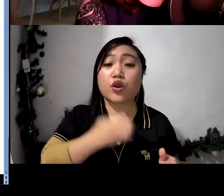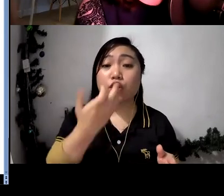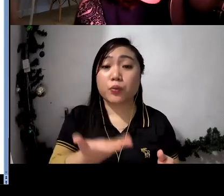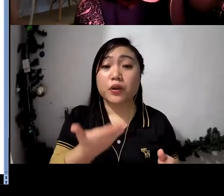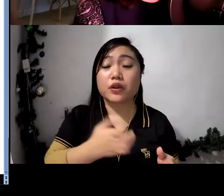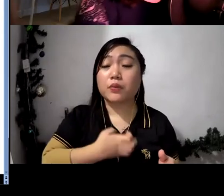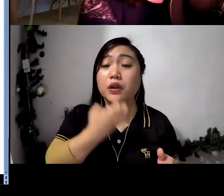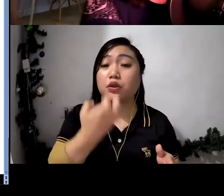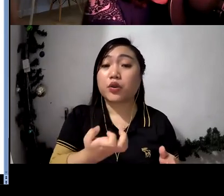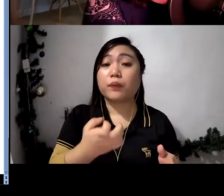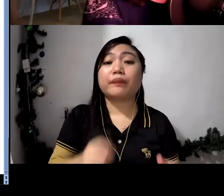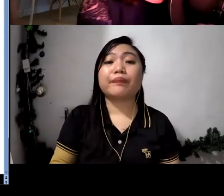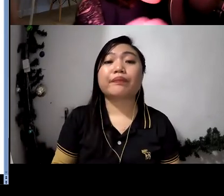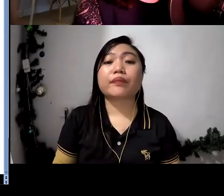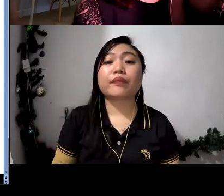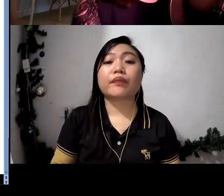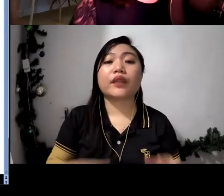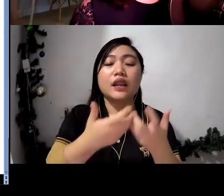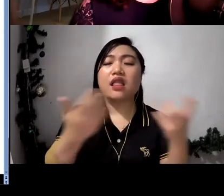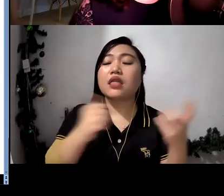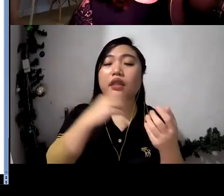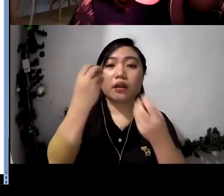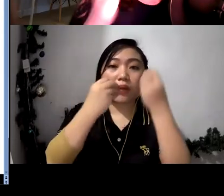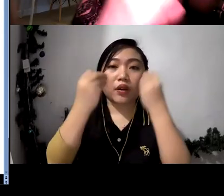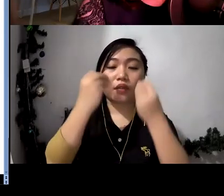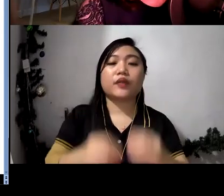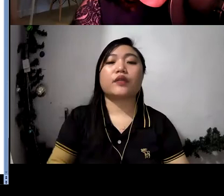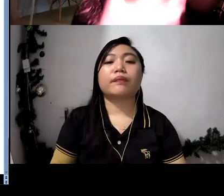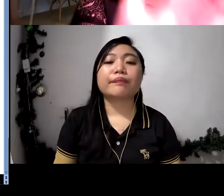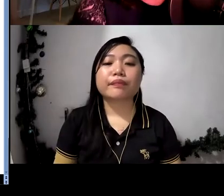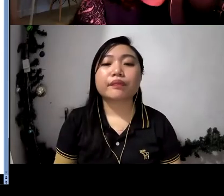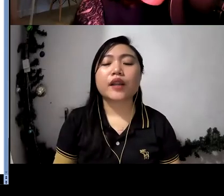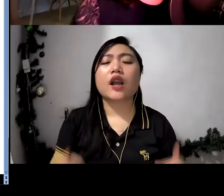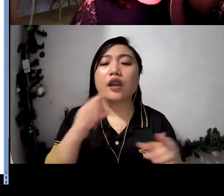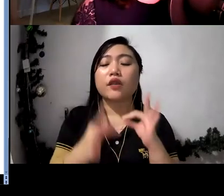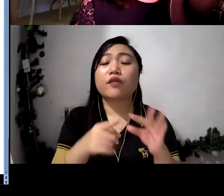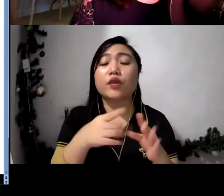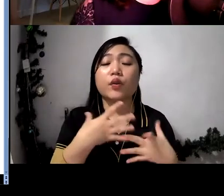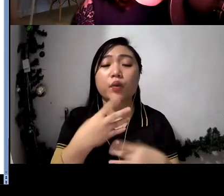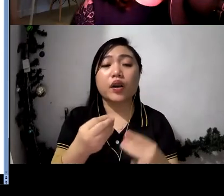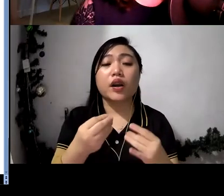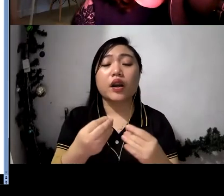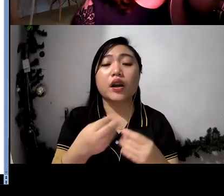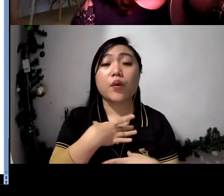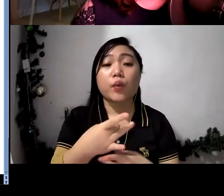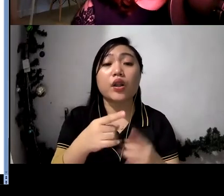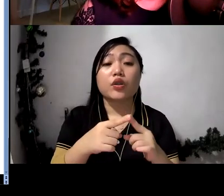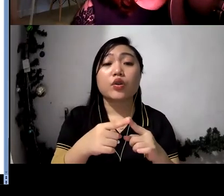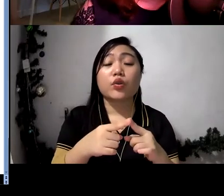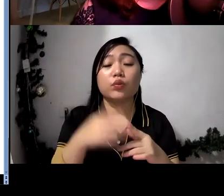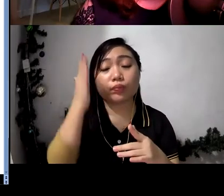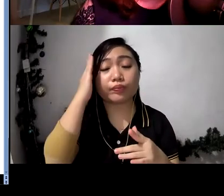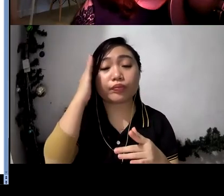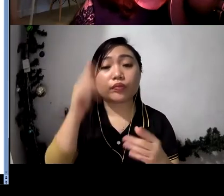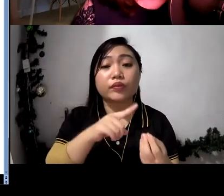confused, no, with your gender identity and sexual orientation. Now if you want to know more about this, no, I suggest you can get yung mga